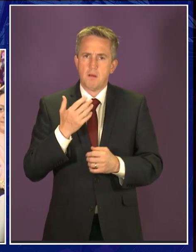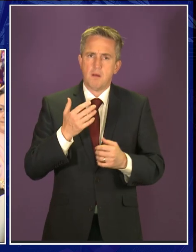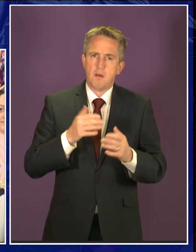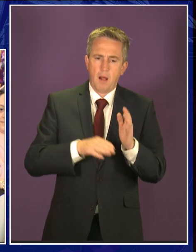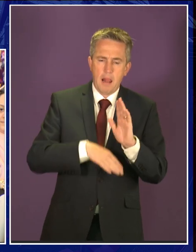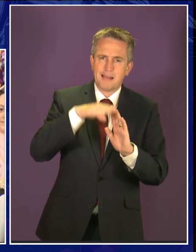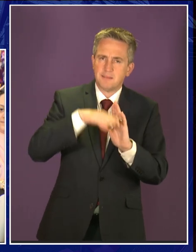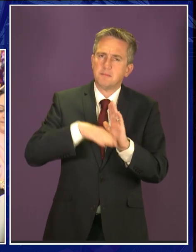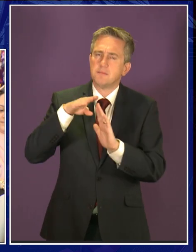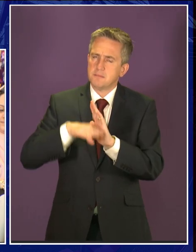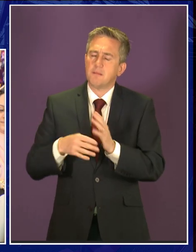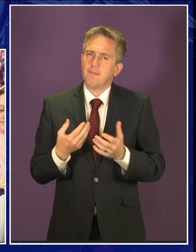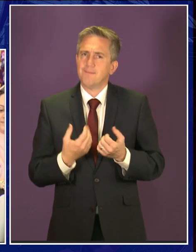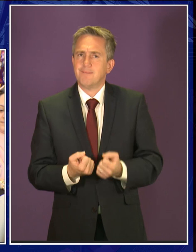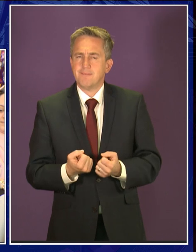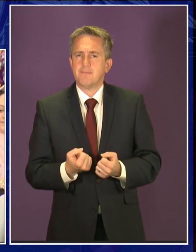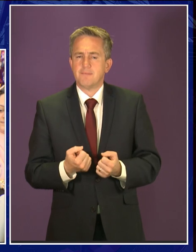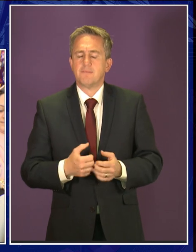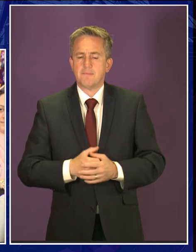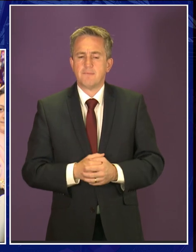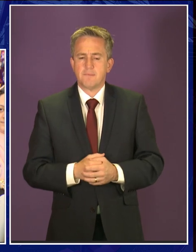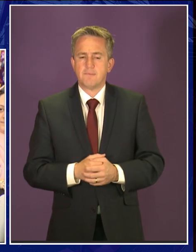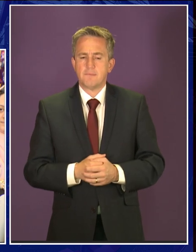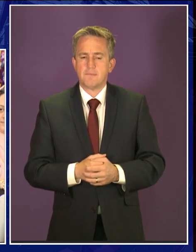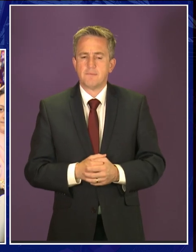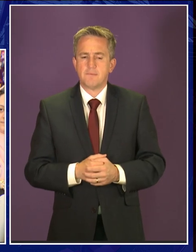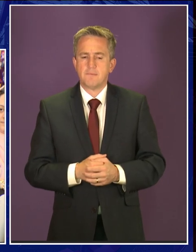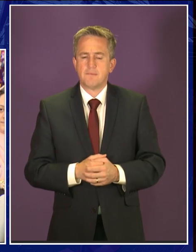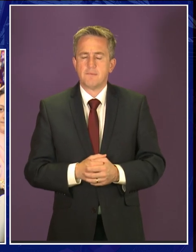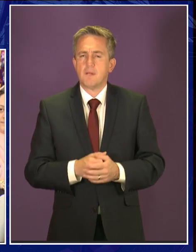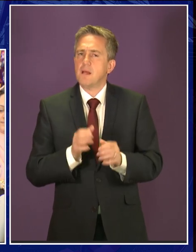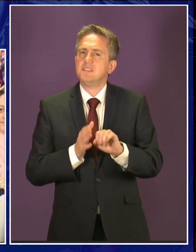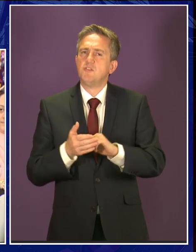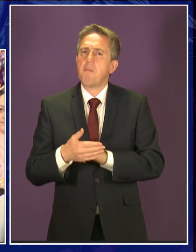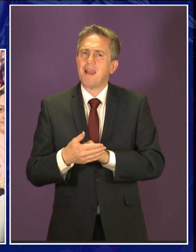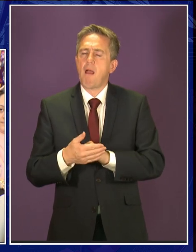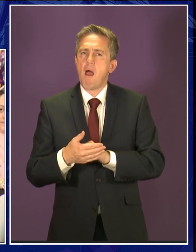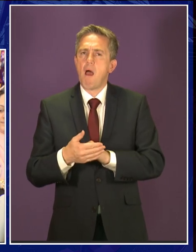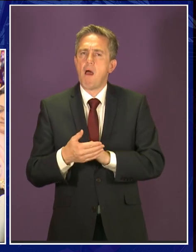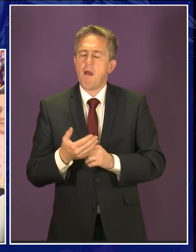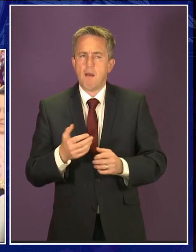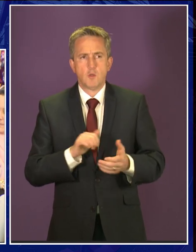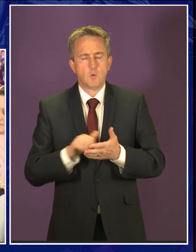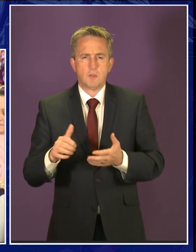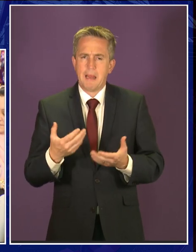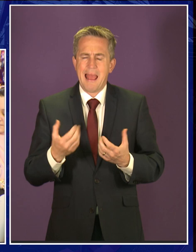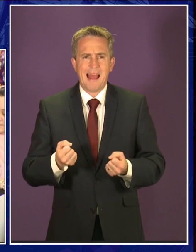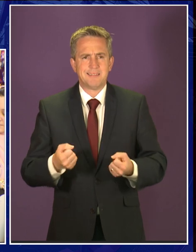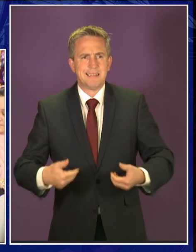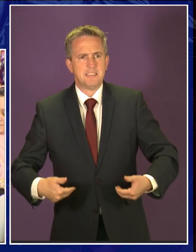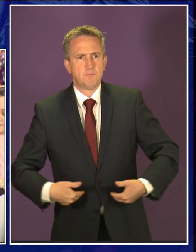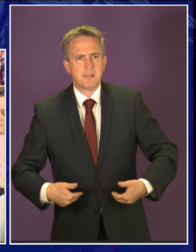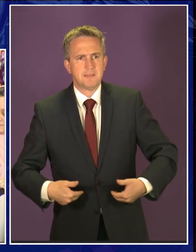such as Jamaica, we often take an instinctive approach to how we view